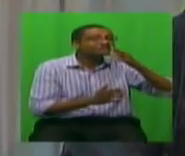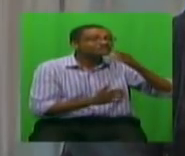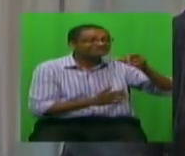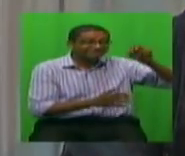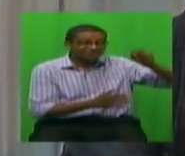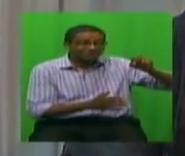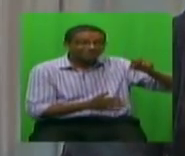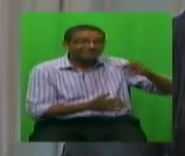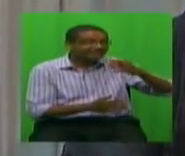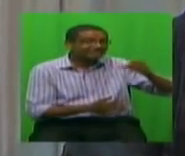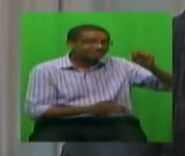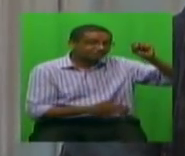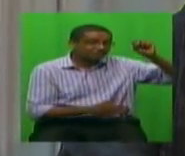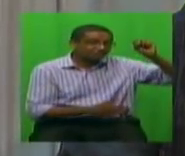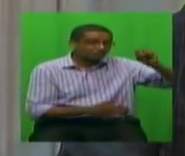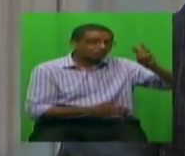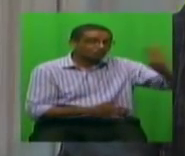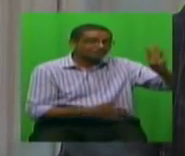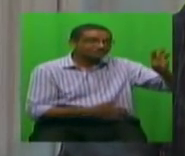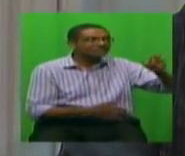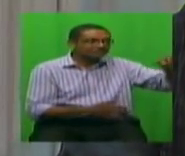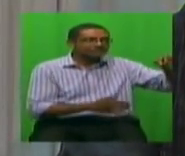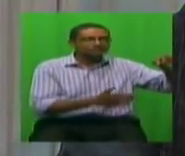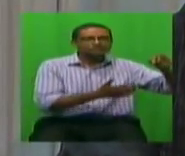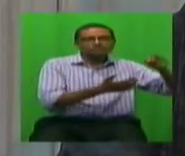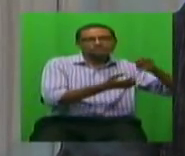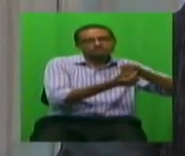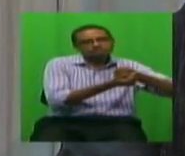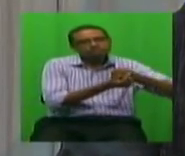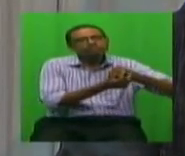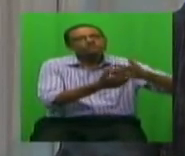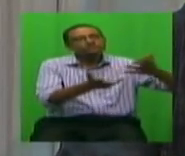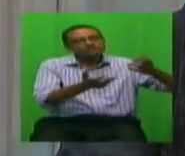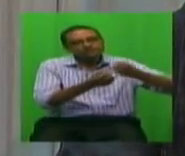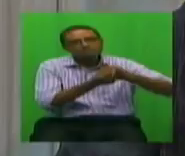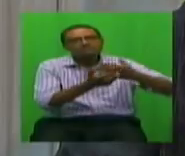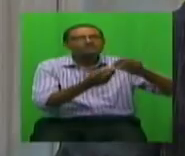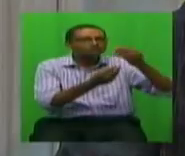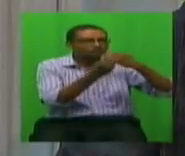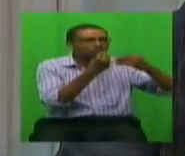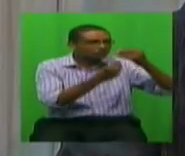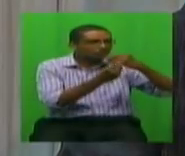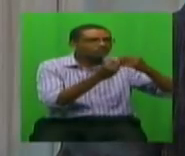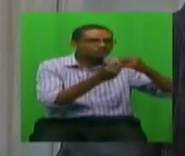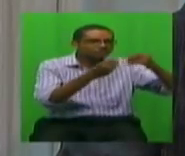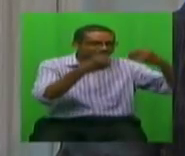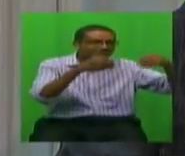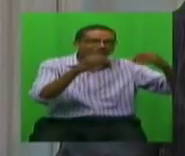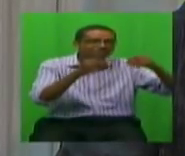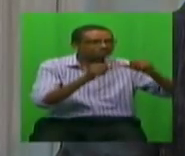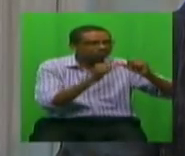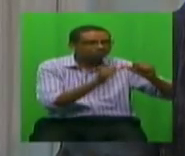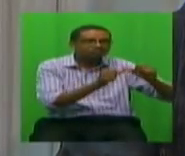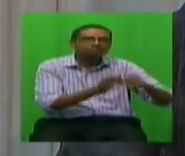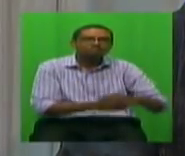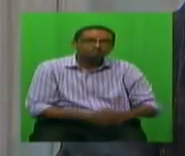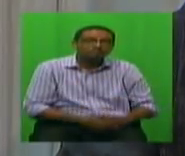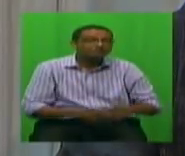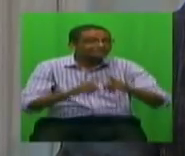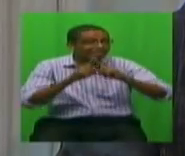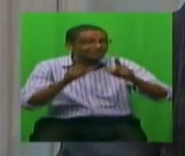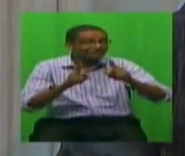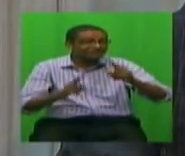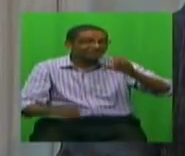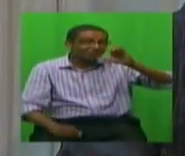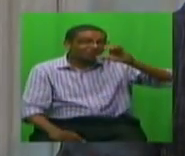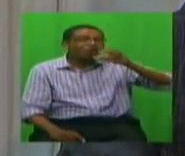would be able to continue to supply the market. But I can tell you that Orange Grove, up until yesterday, Orange Grove was